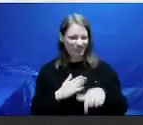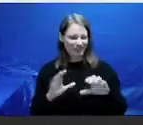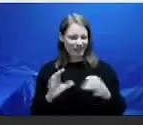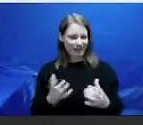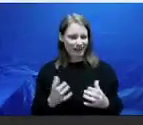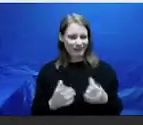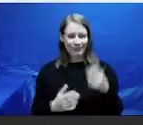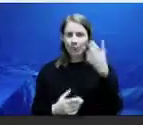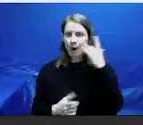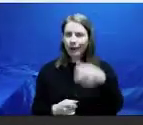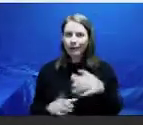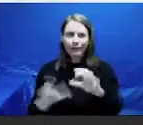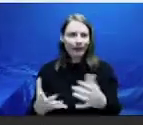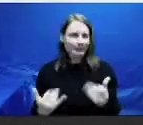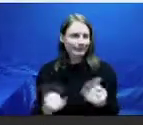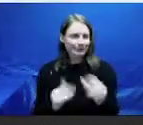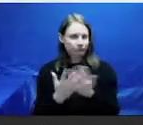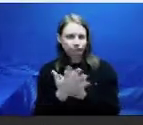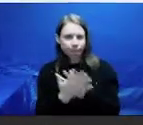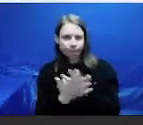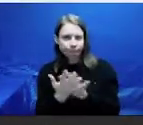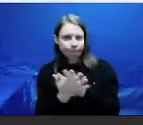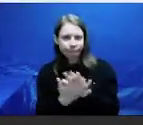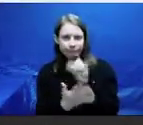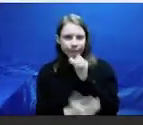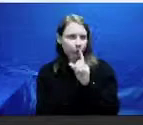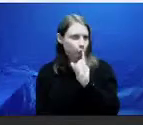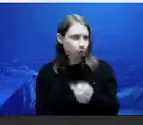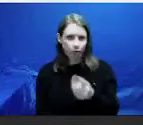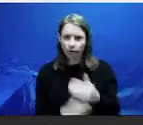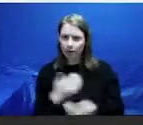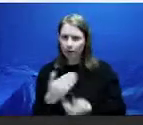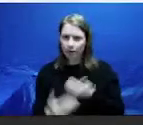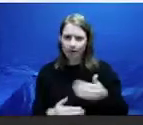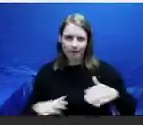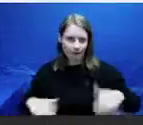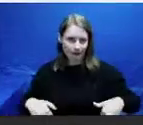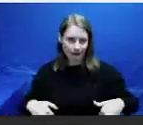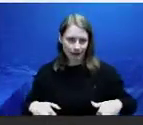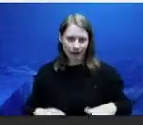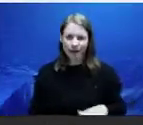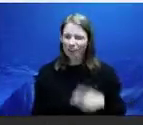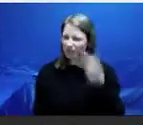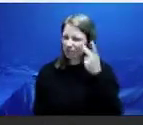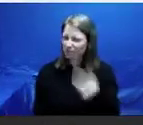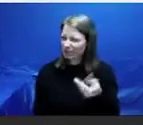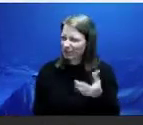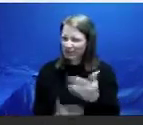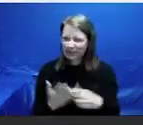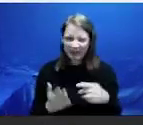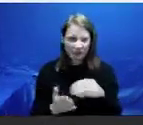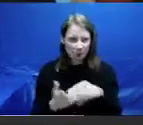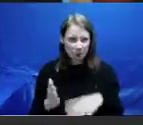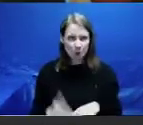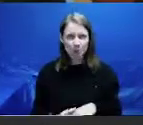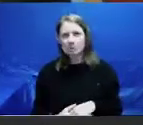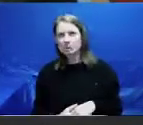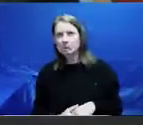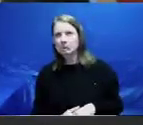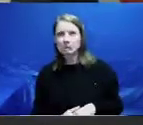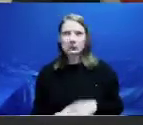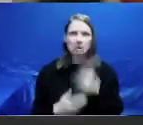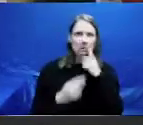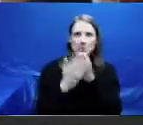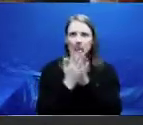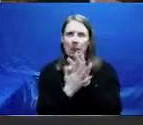still. You know, I mean, you could see when some of the kids were asked questions, they kind of, I don't know, they were kind of a little bit more hesitant. I think